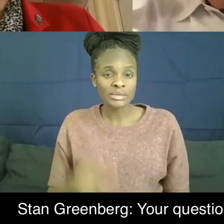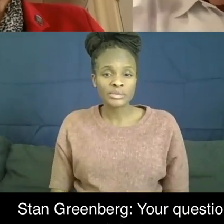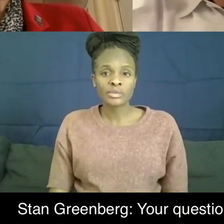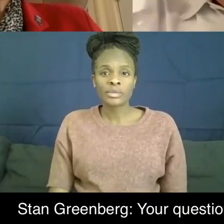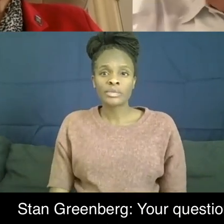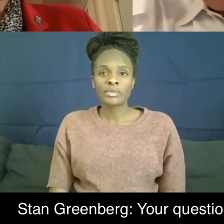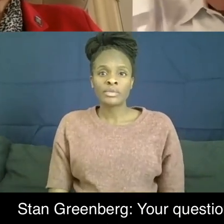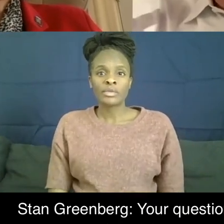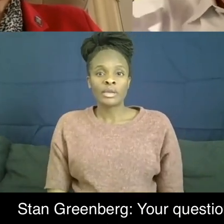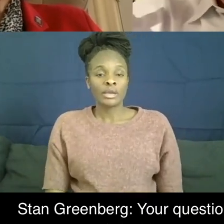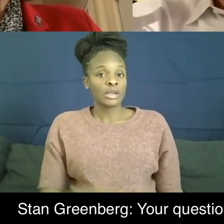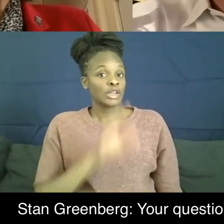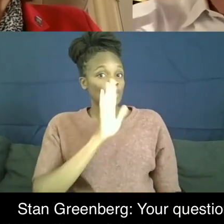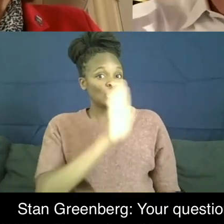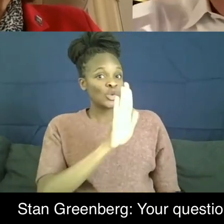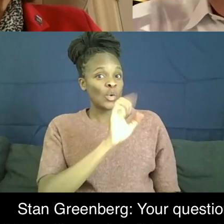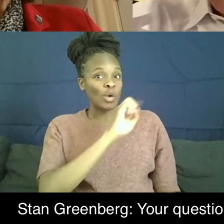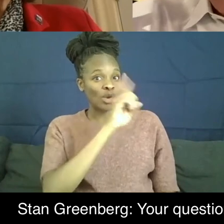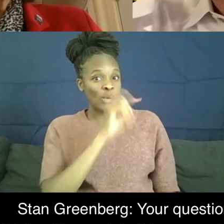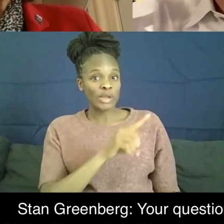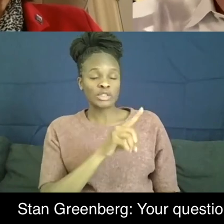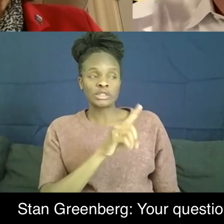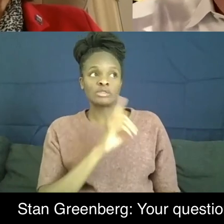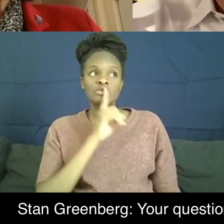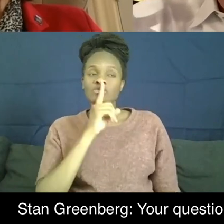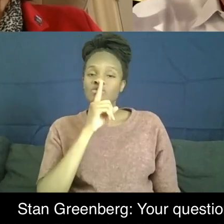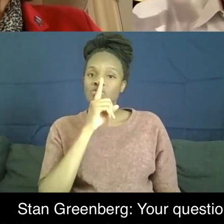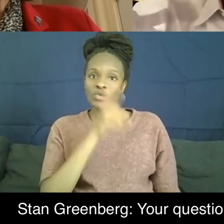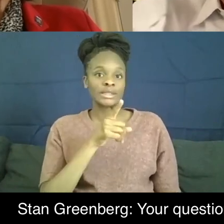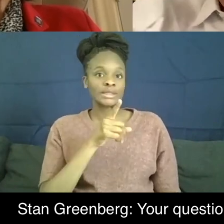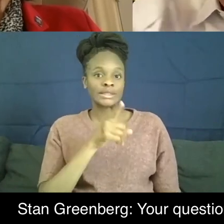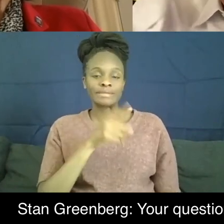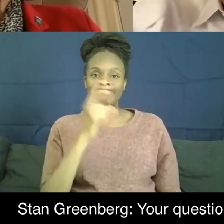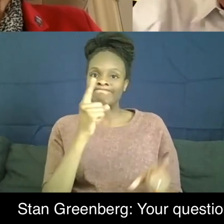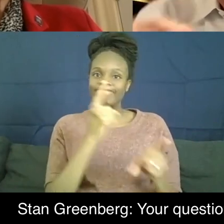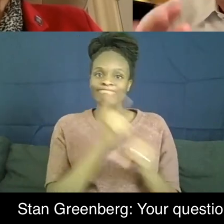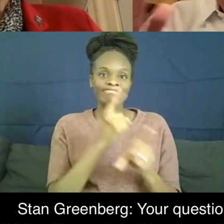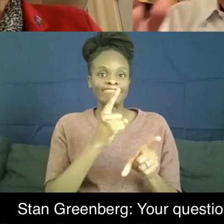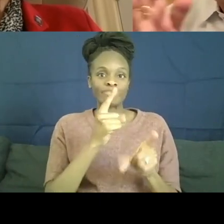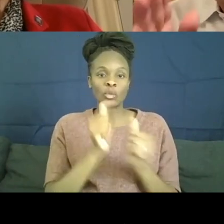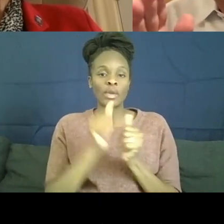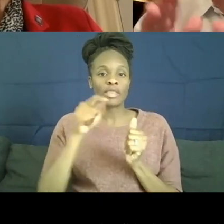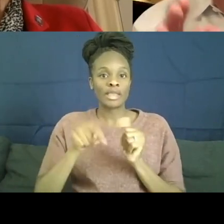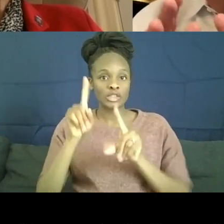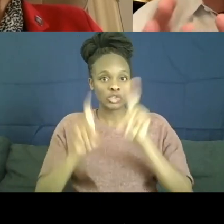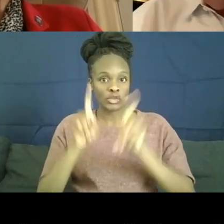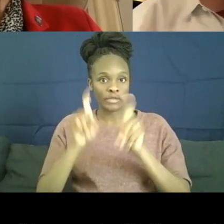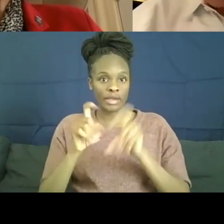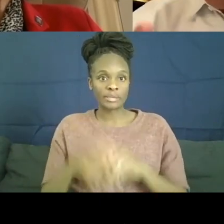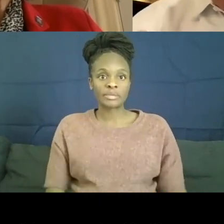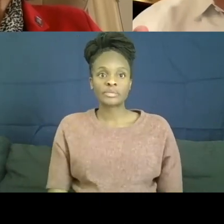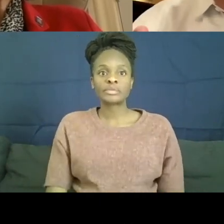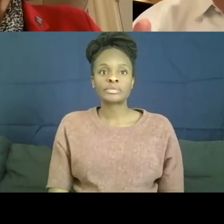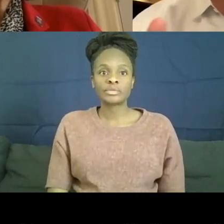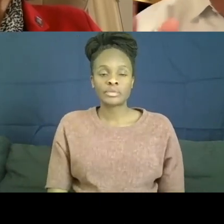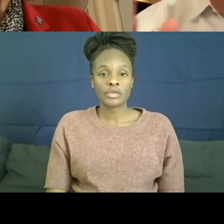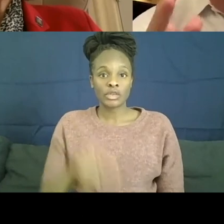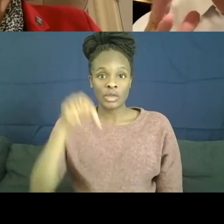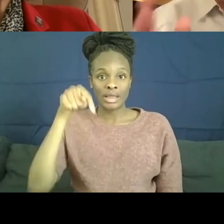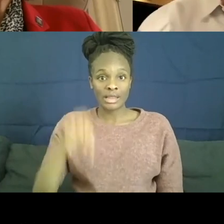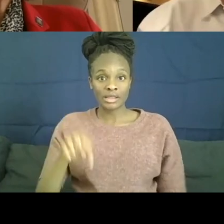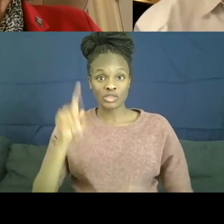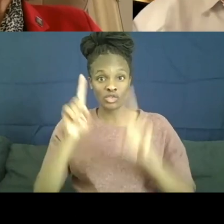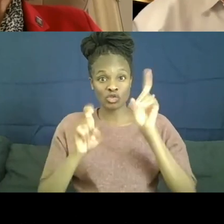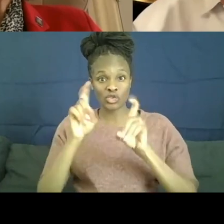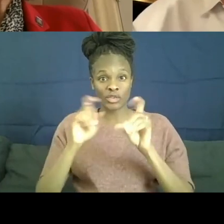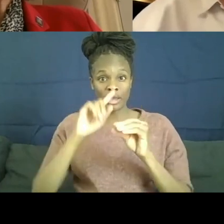You know, your question, your question is right on the mark uh, in this survey. So just noting this survey is